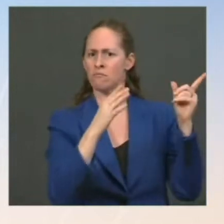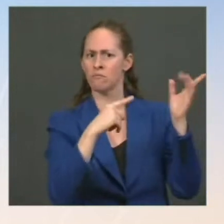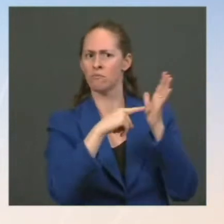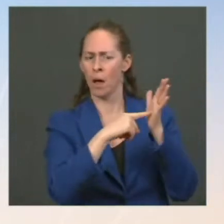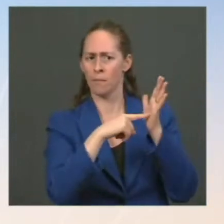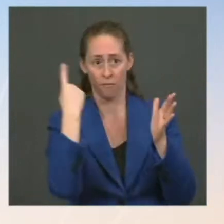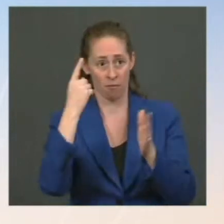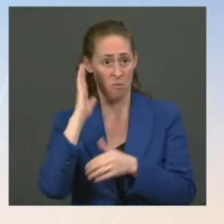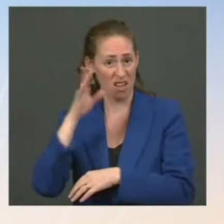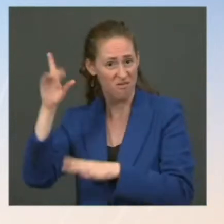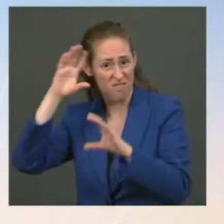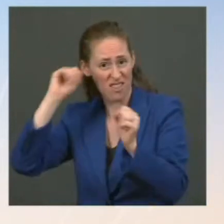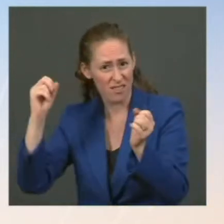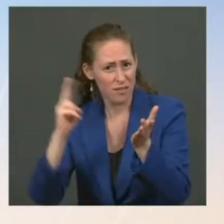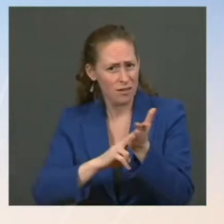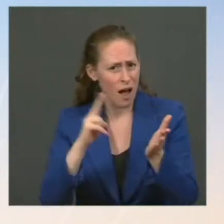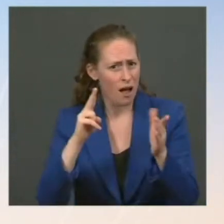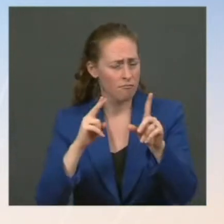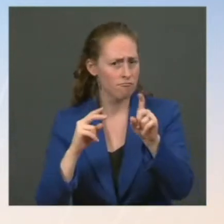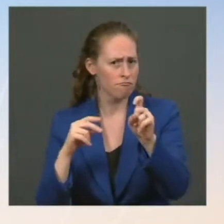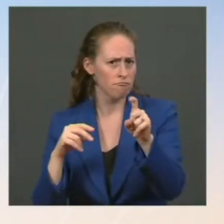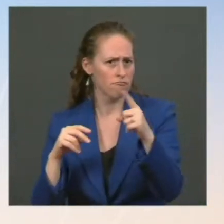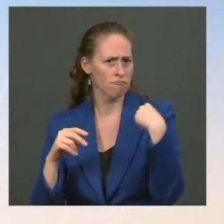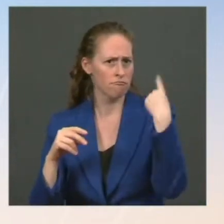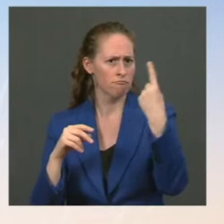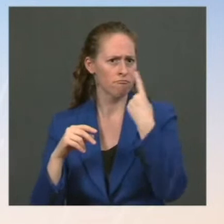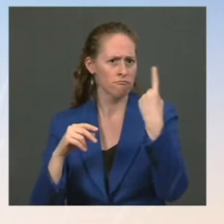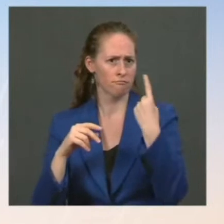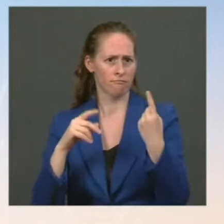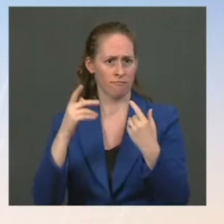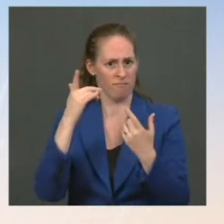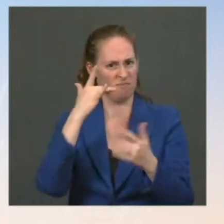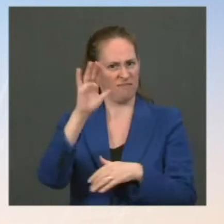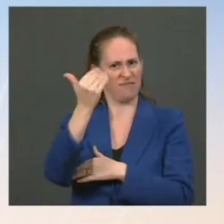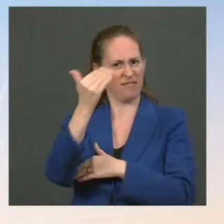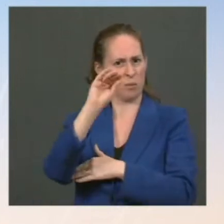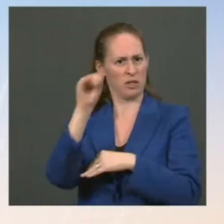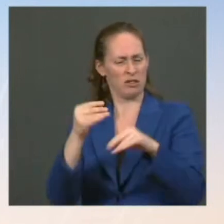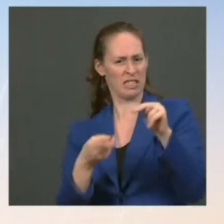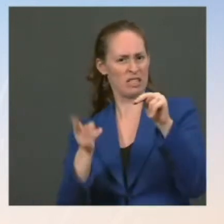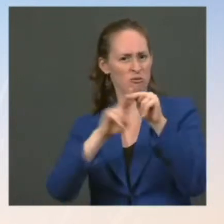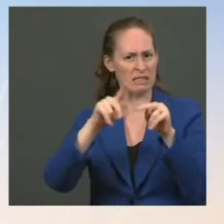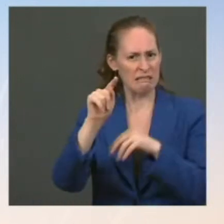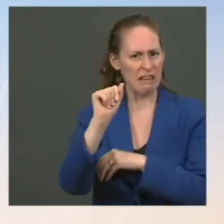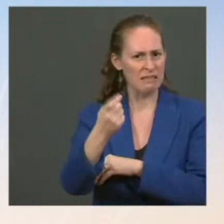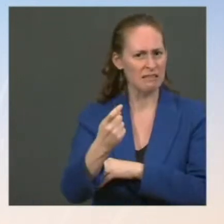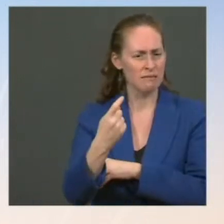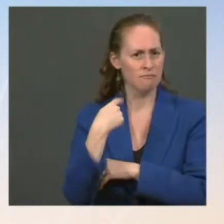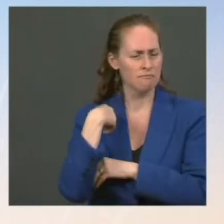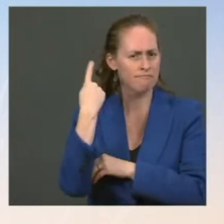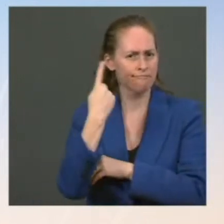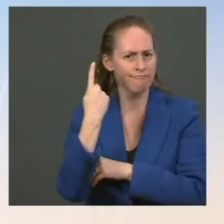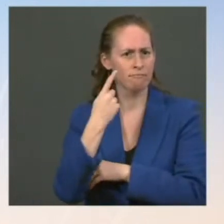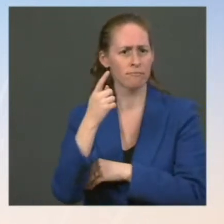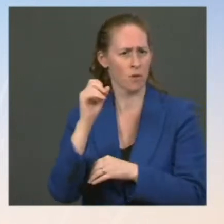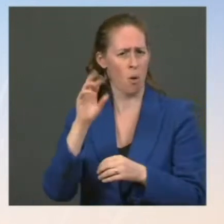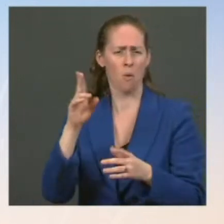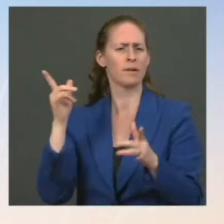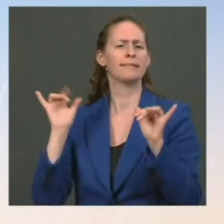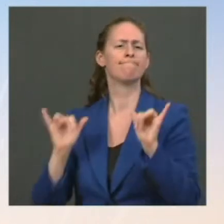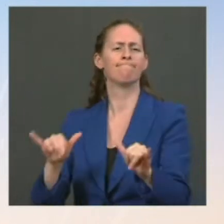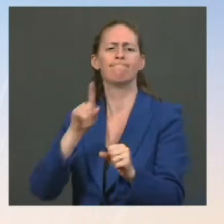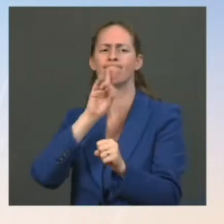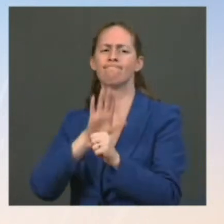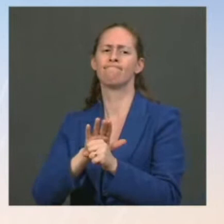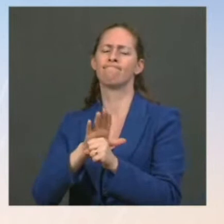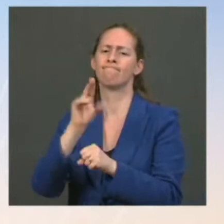bill as it is coming out of that committee, or will he insist on the changes so that he will maintain his commitment that taxes won't go up on people